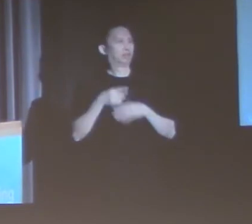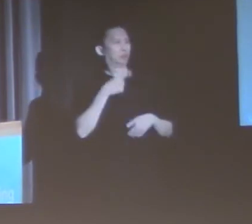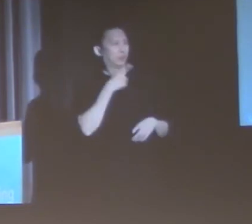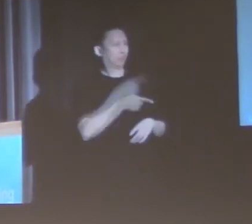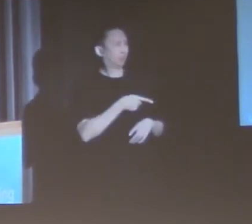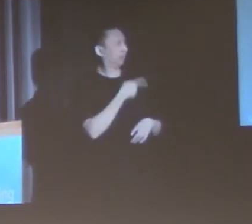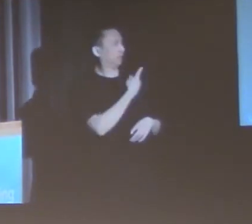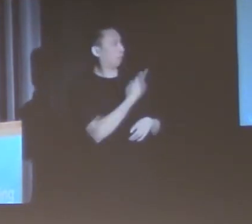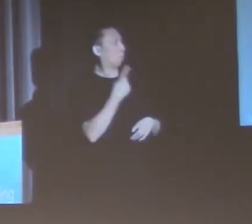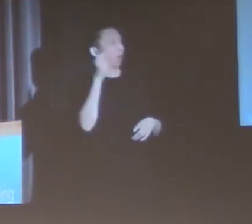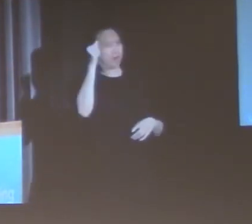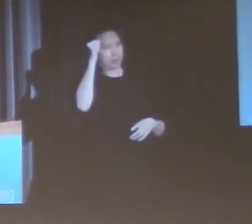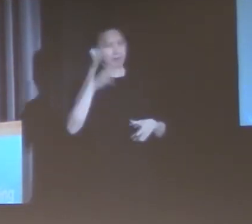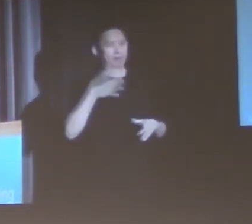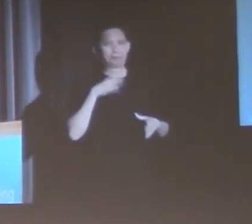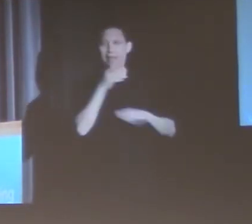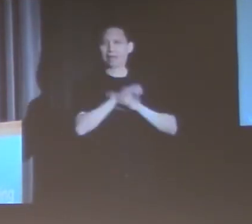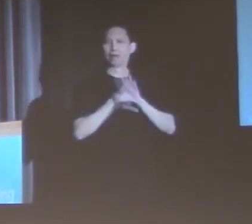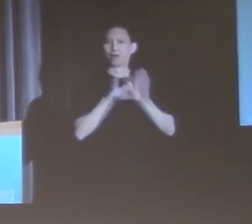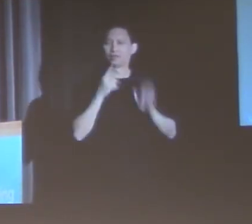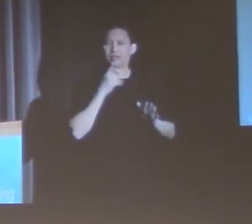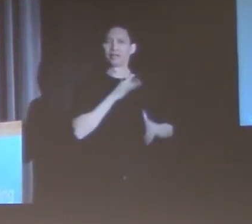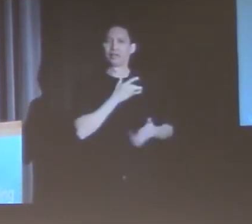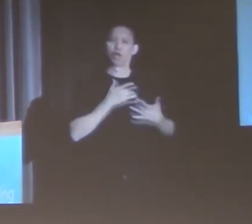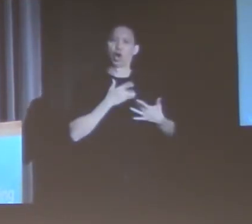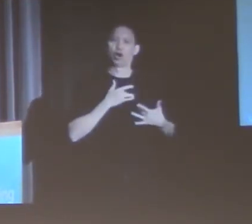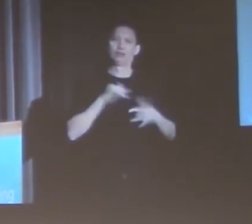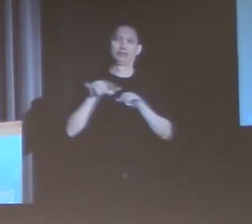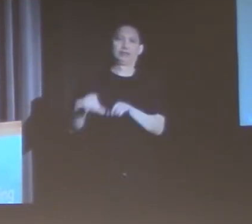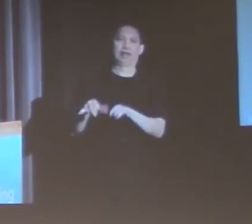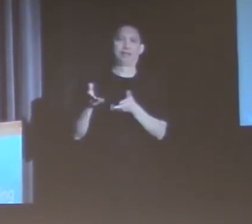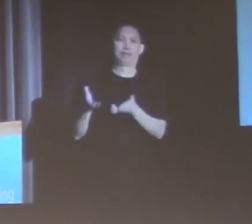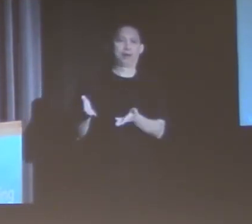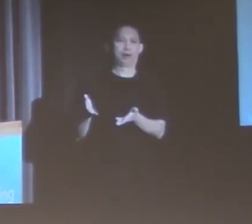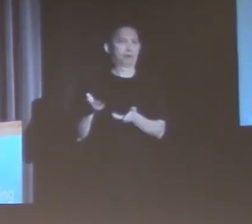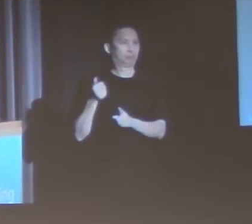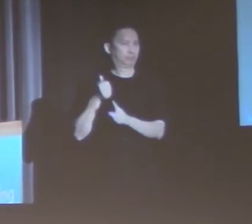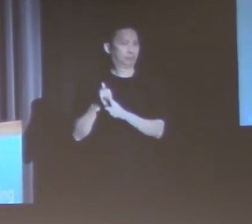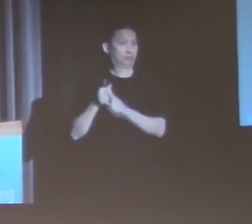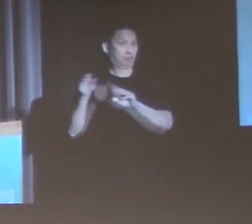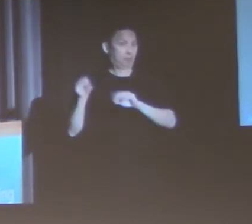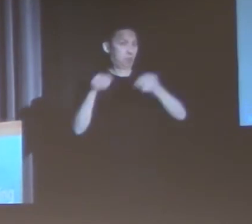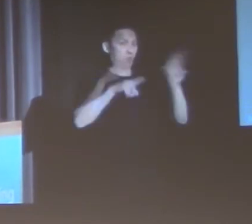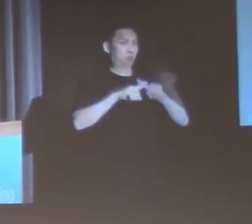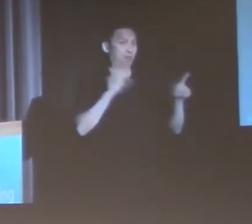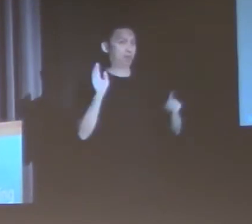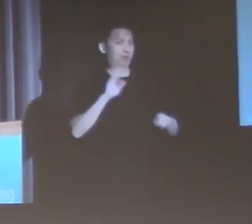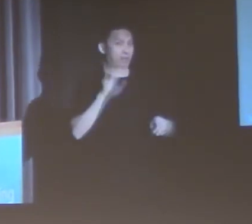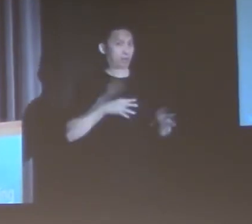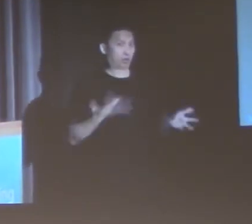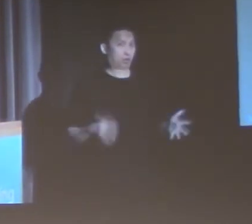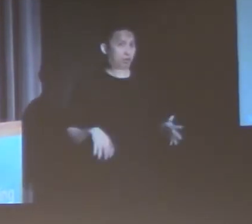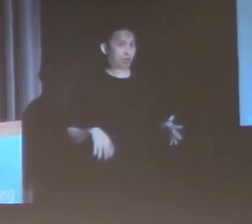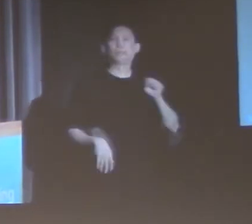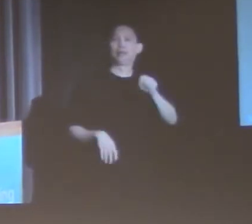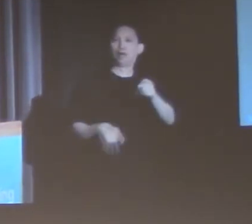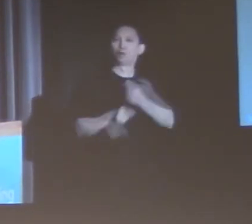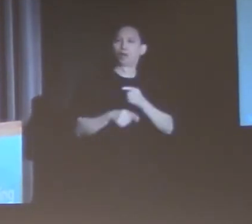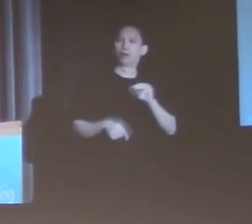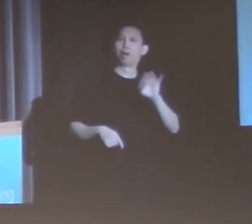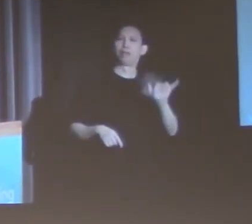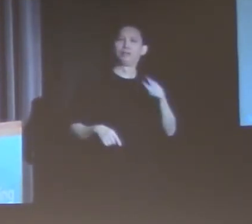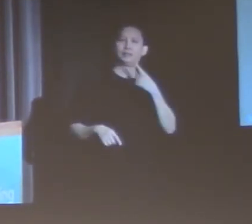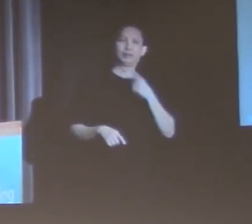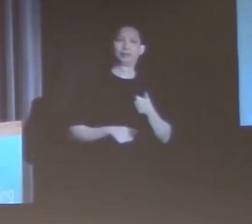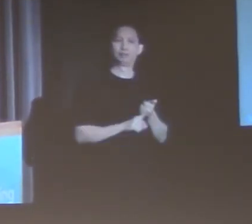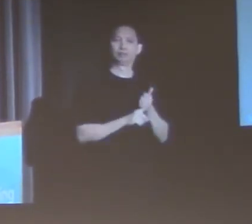heart always stayed there, and that he never really felt like. No, and he came to England as a very bright boy, and he did very well